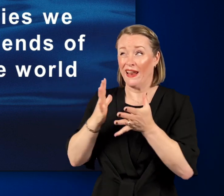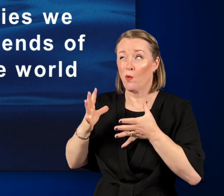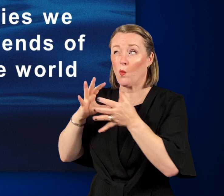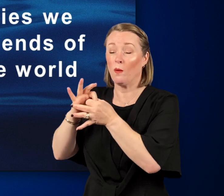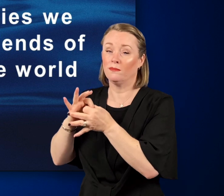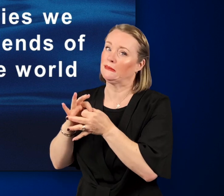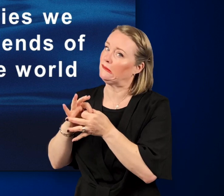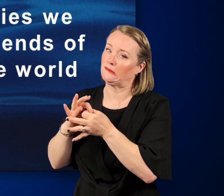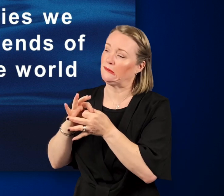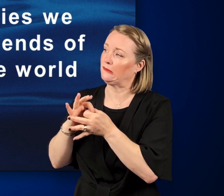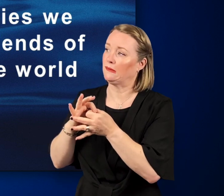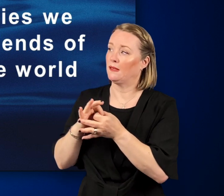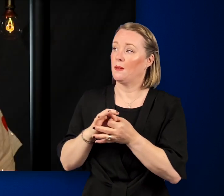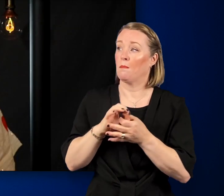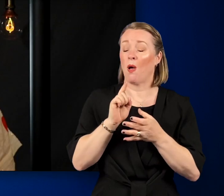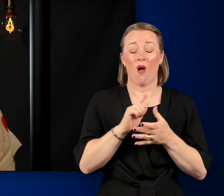is enmity to God."